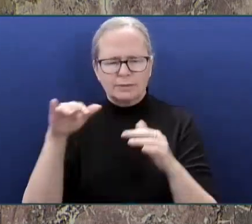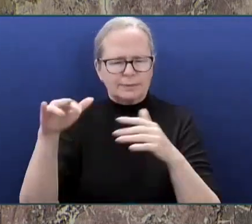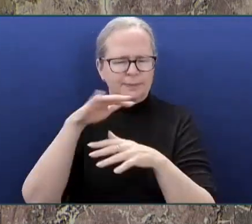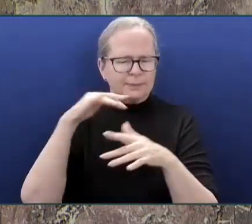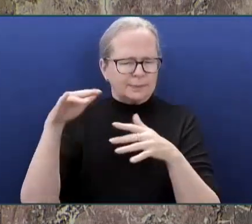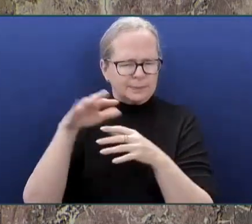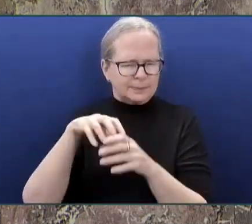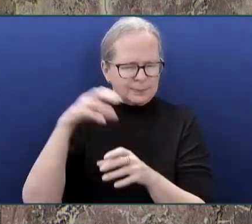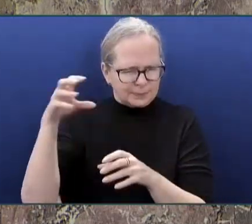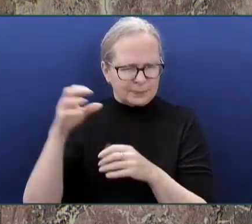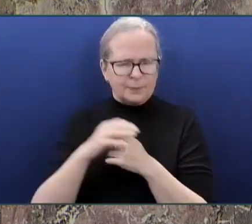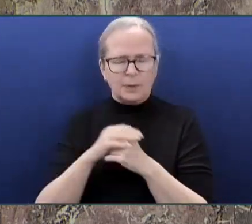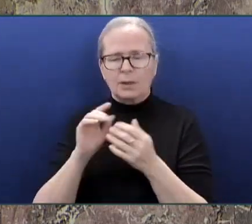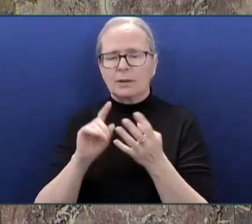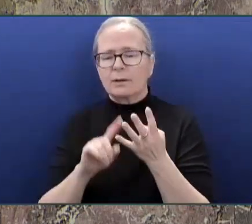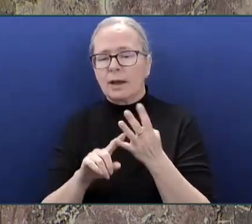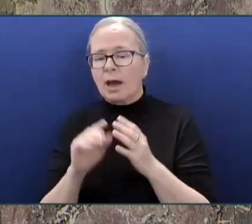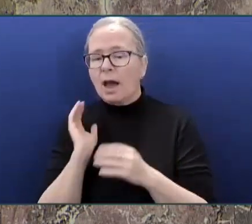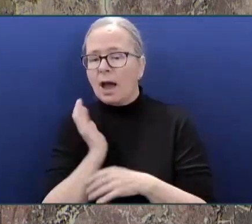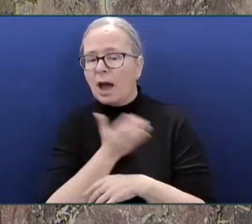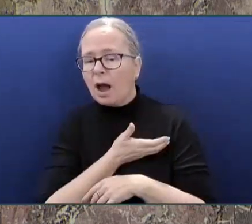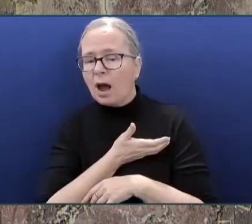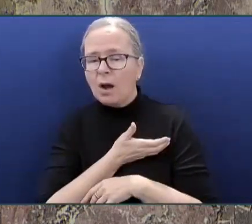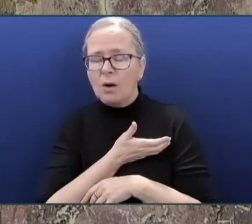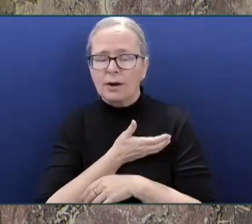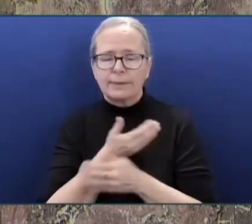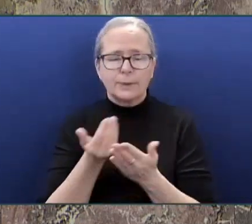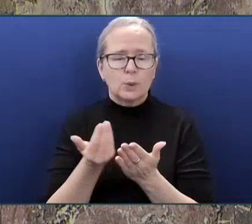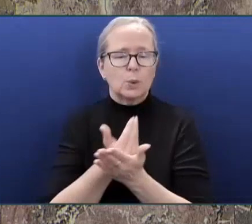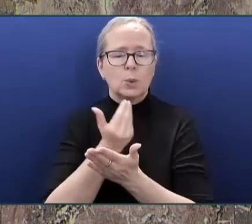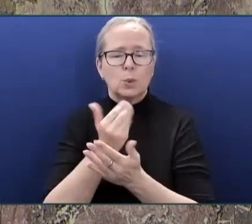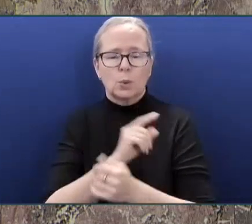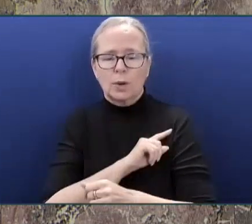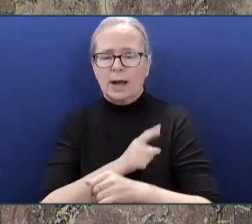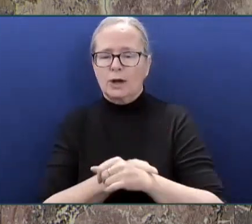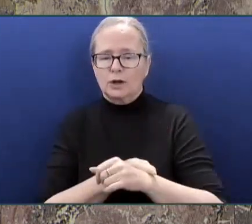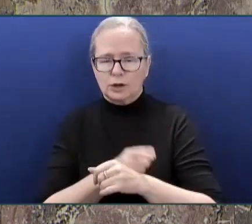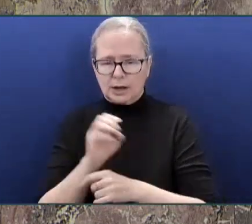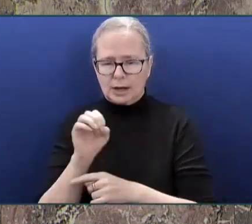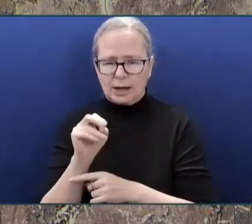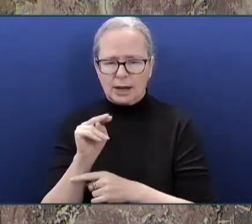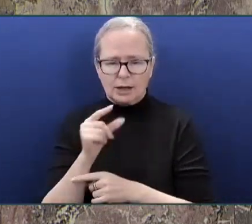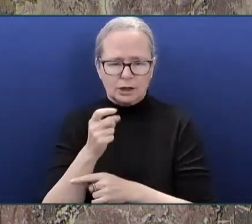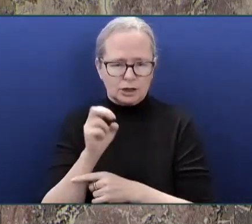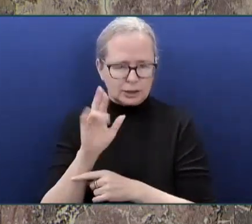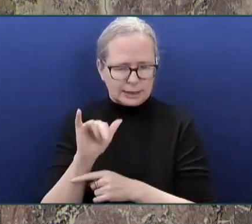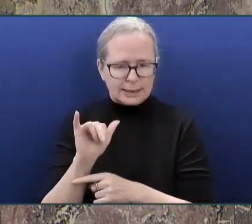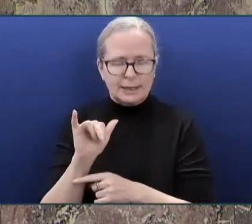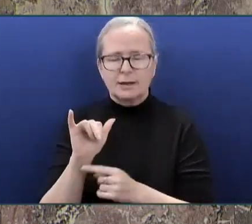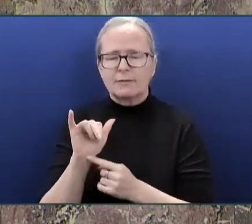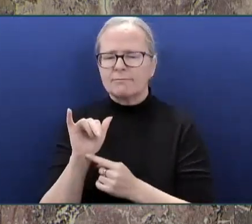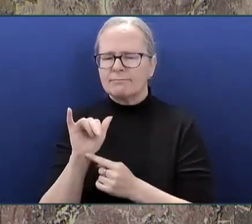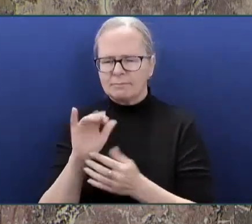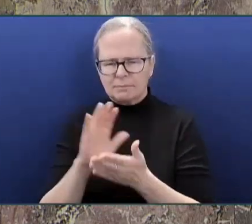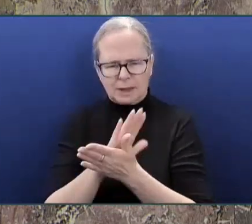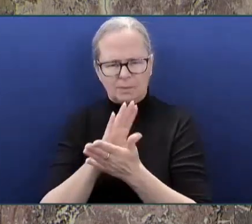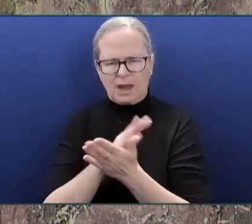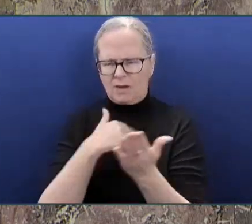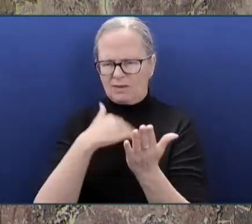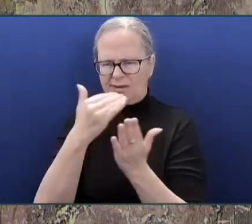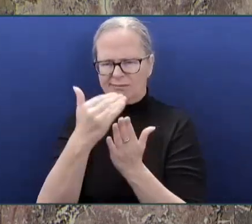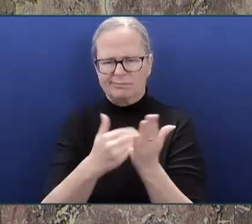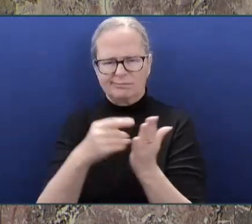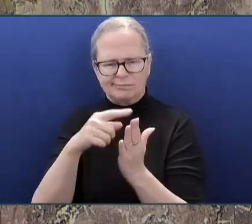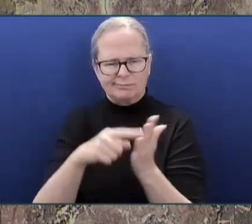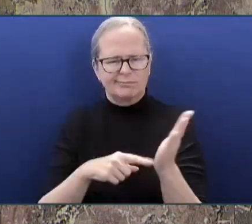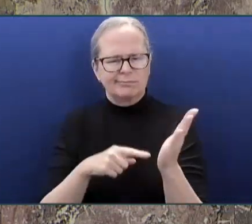framework, exactly what I thought the leader of the third party has been asking for months now, which is something